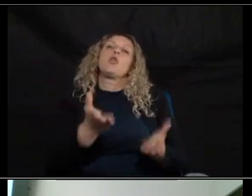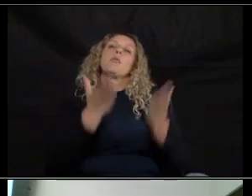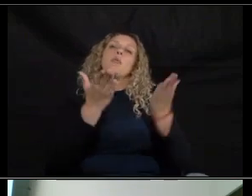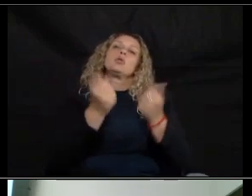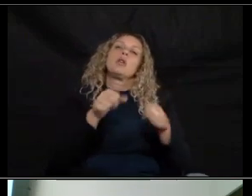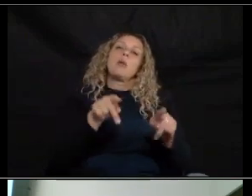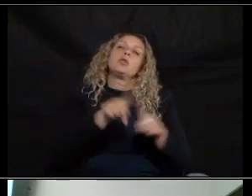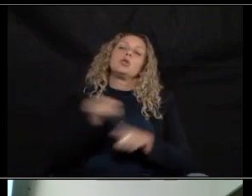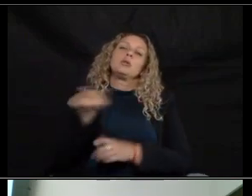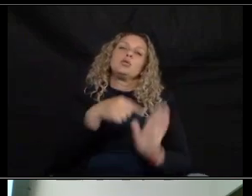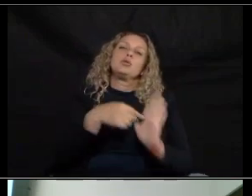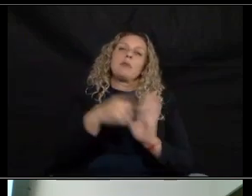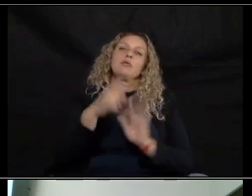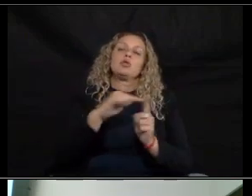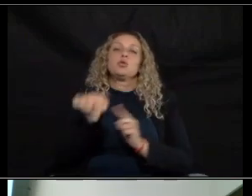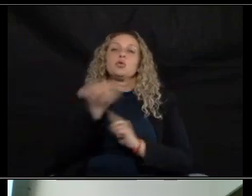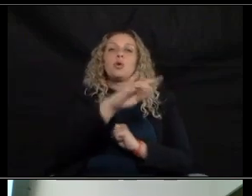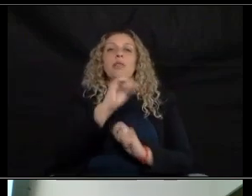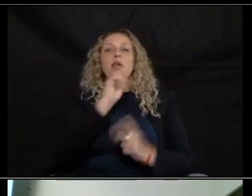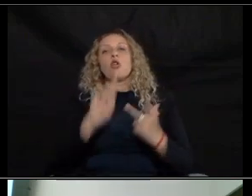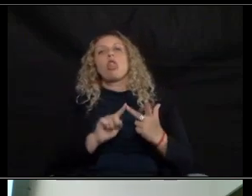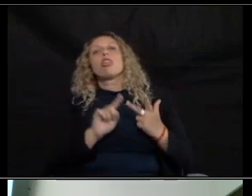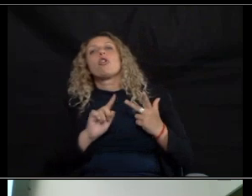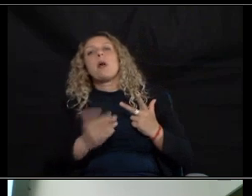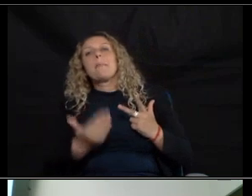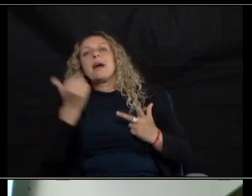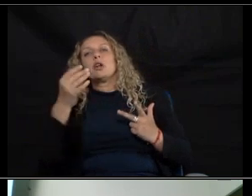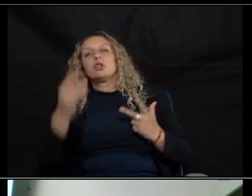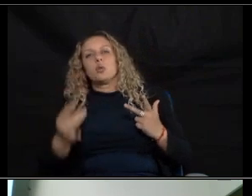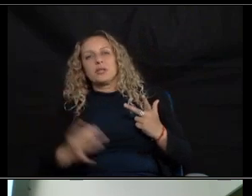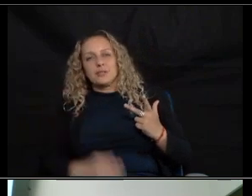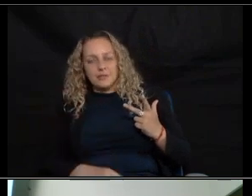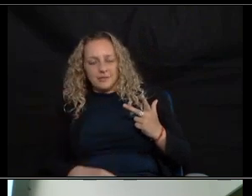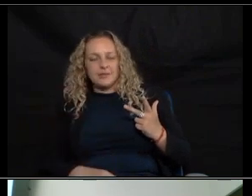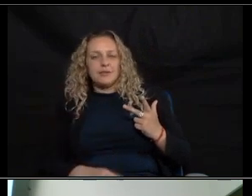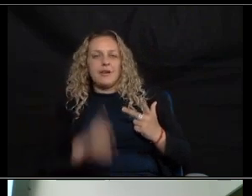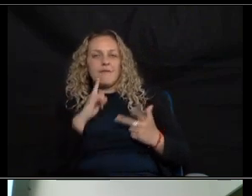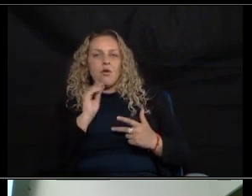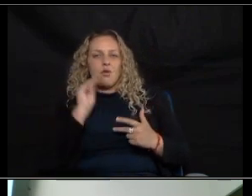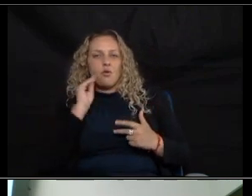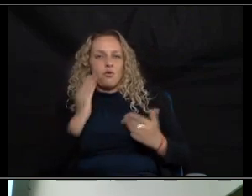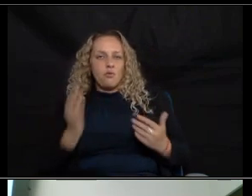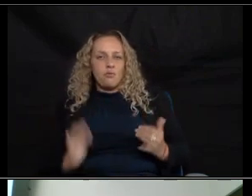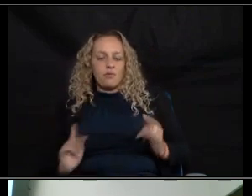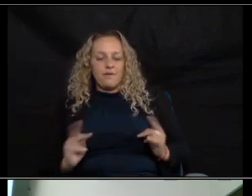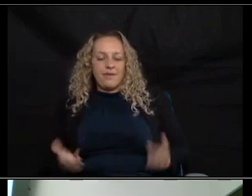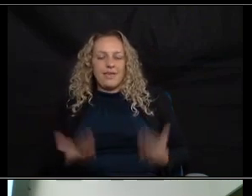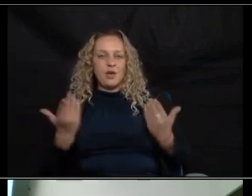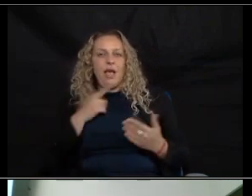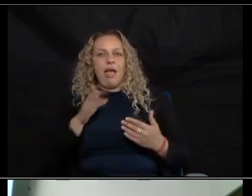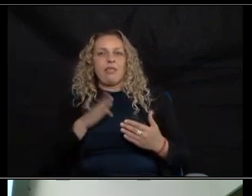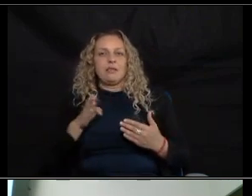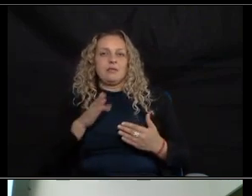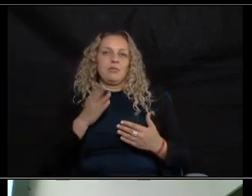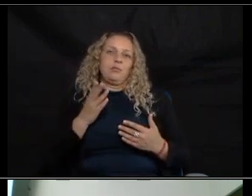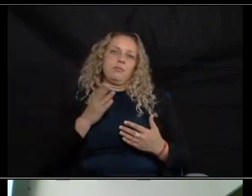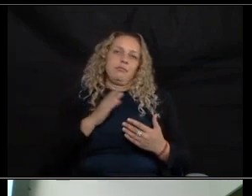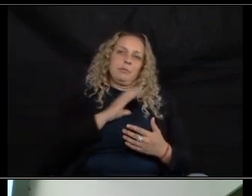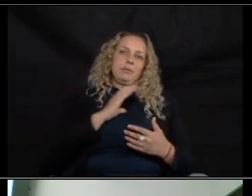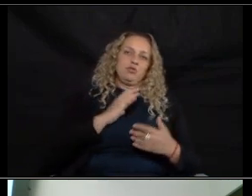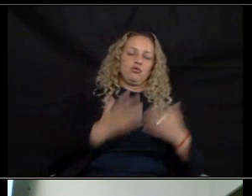opportunity for him to demonstrate to you that there is a third better choice for the residents of the city and for the city commission.